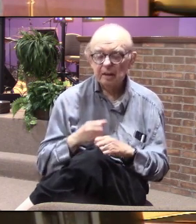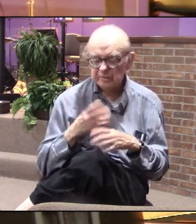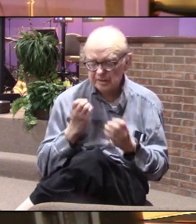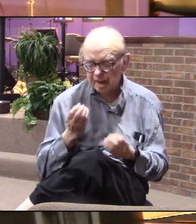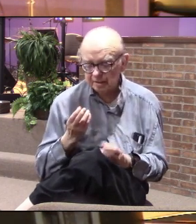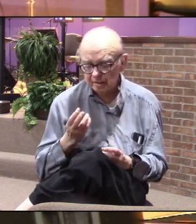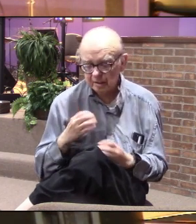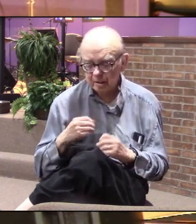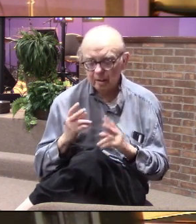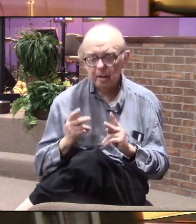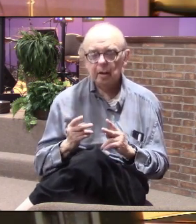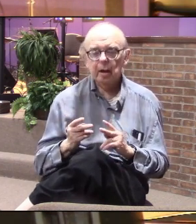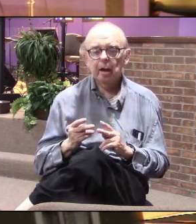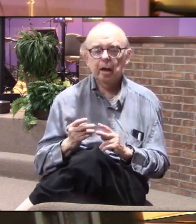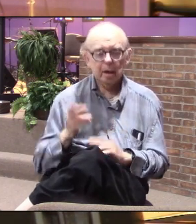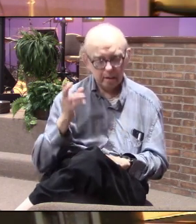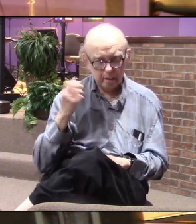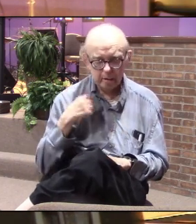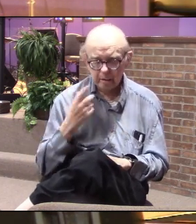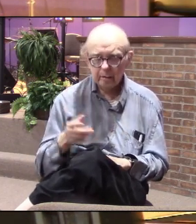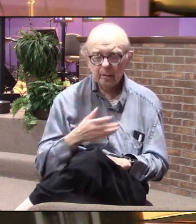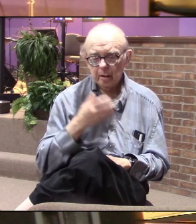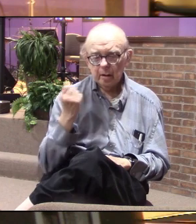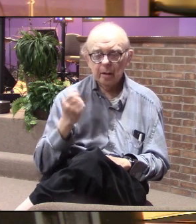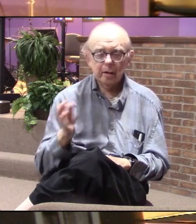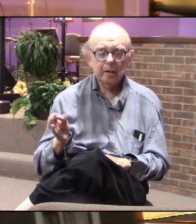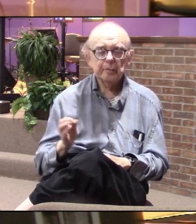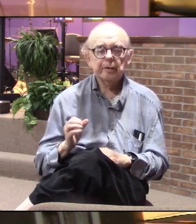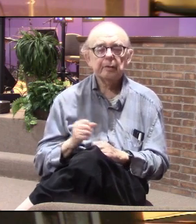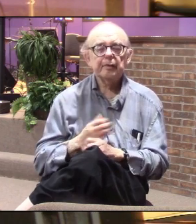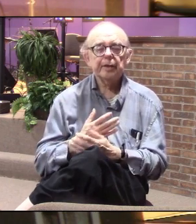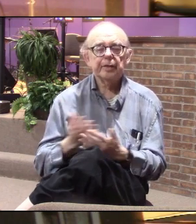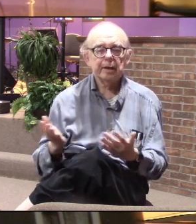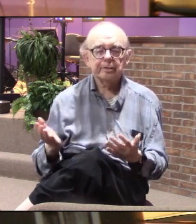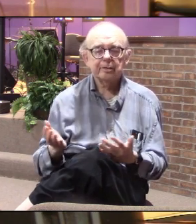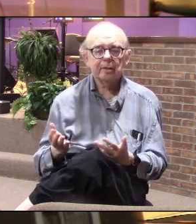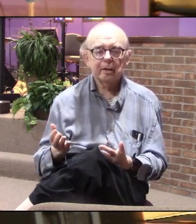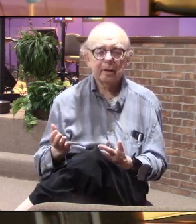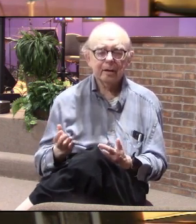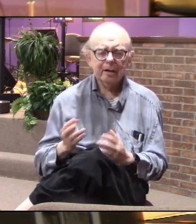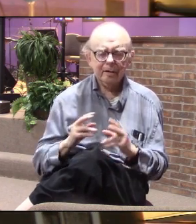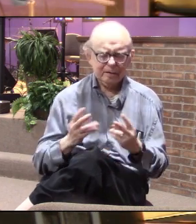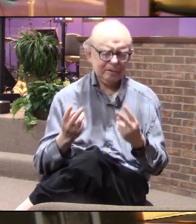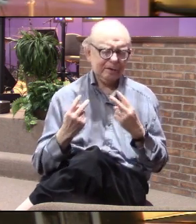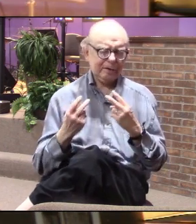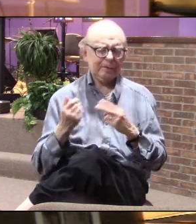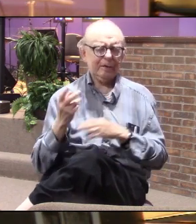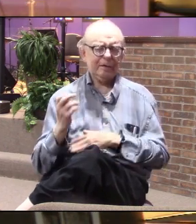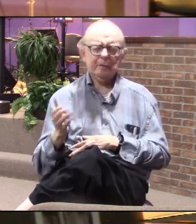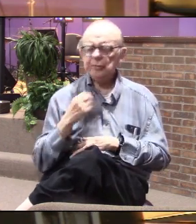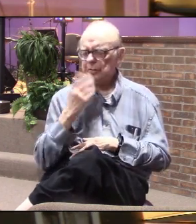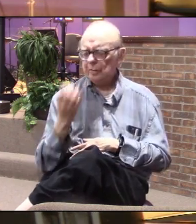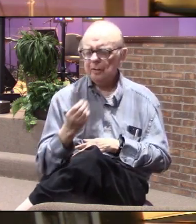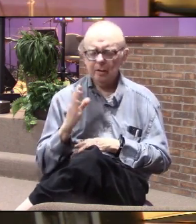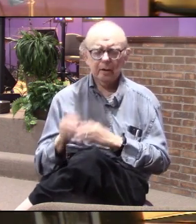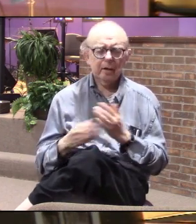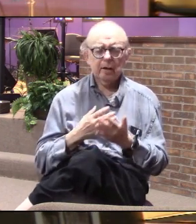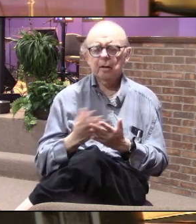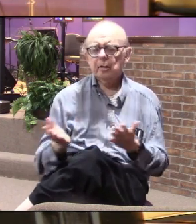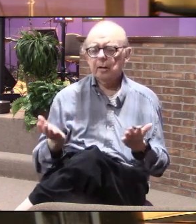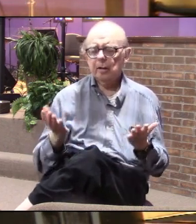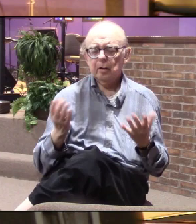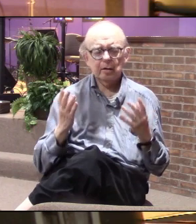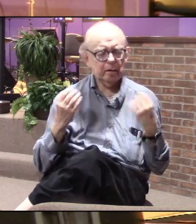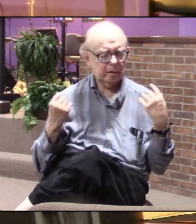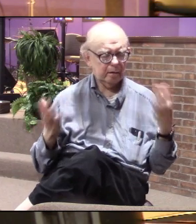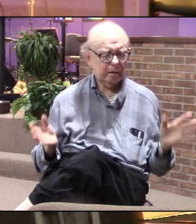because Lucifer thought, I'm the best of the creation. Look at me, I'm so beautiful with all of my